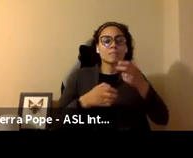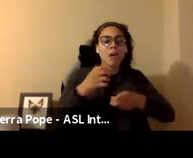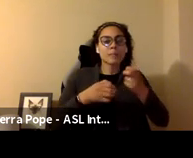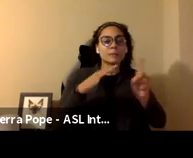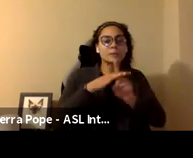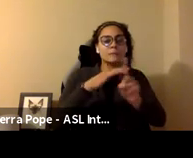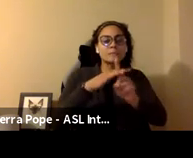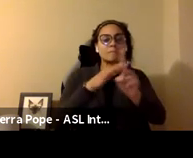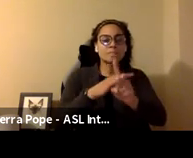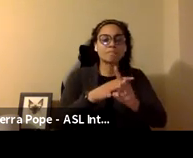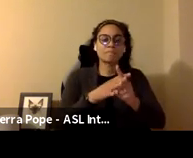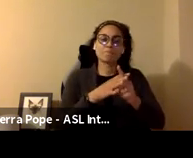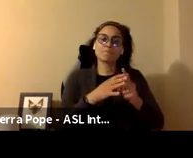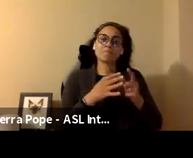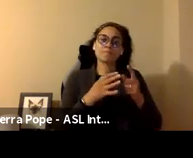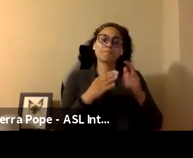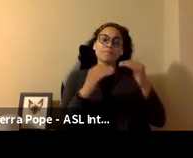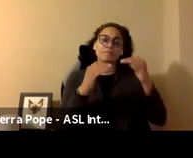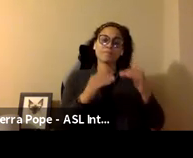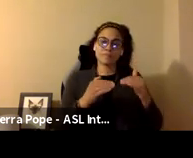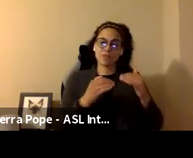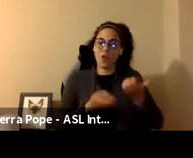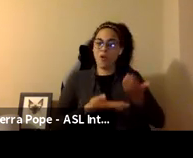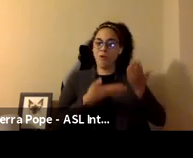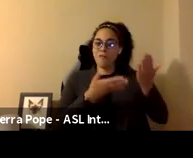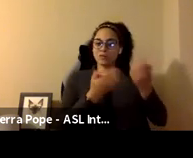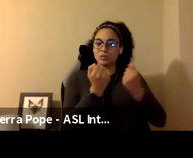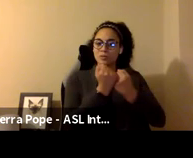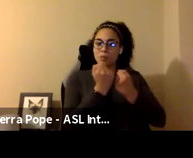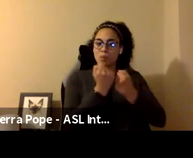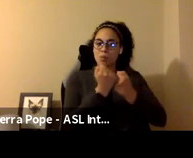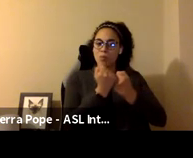started. And then you offer your support.